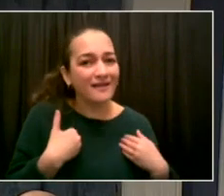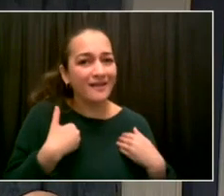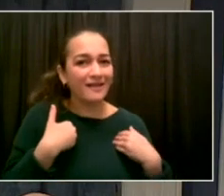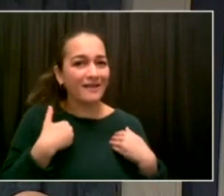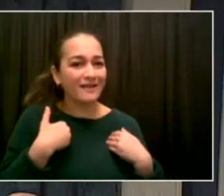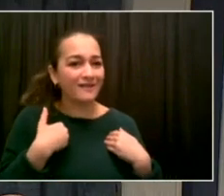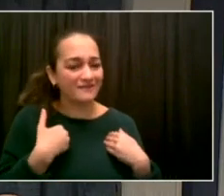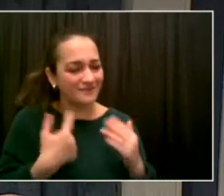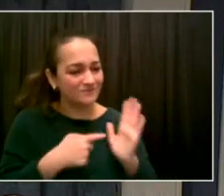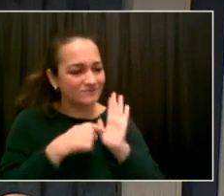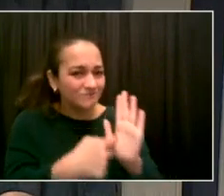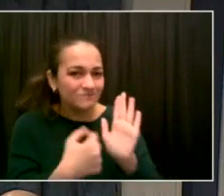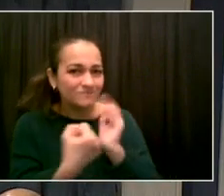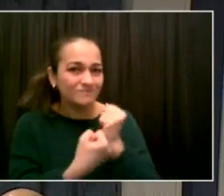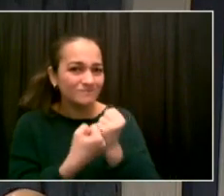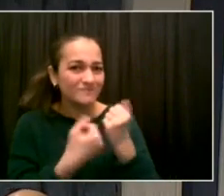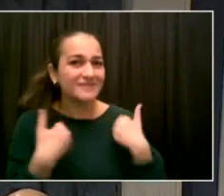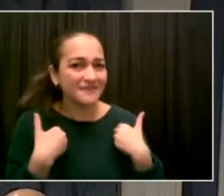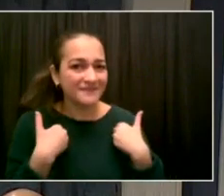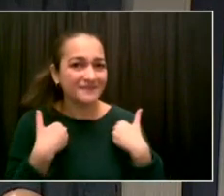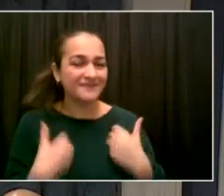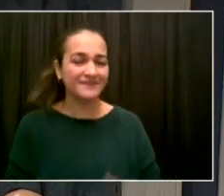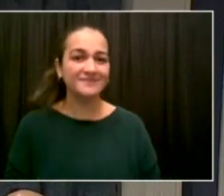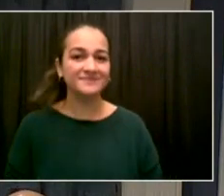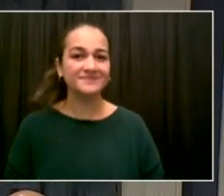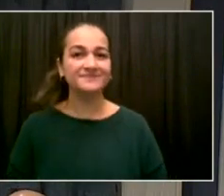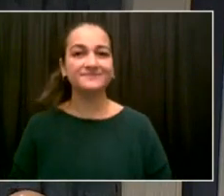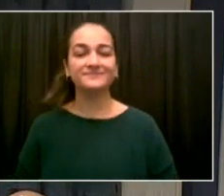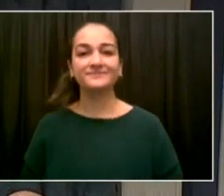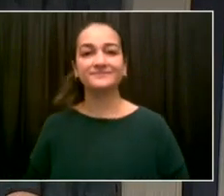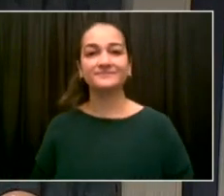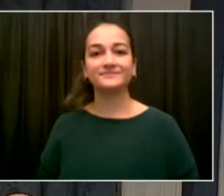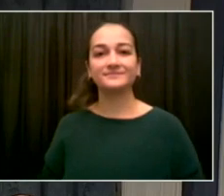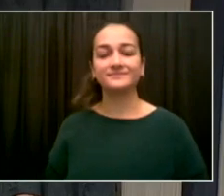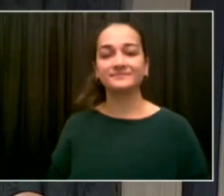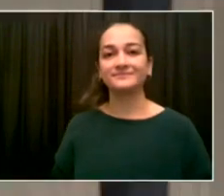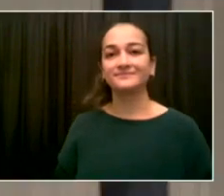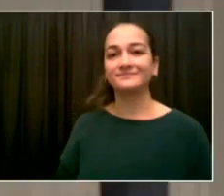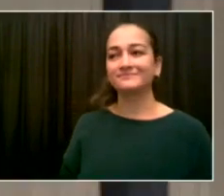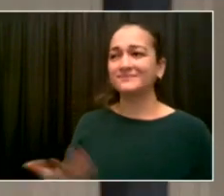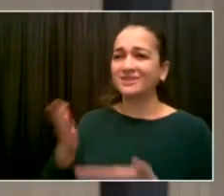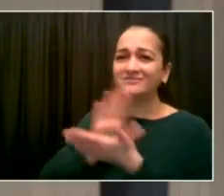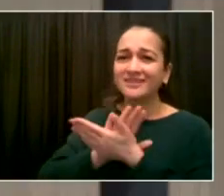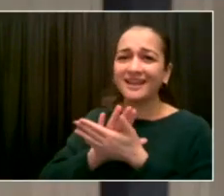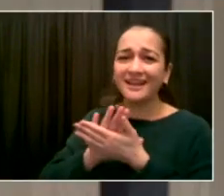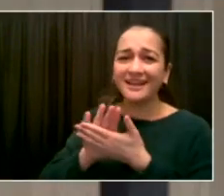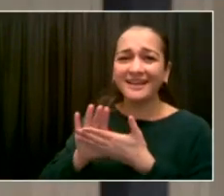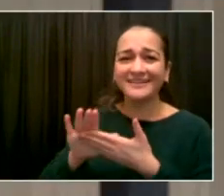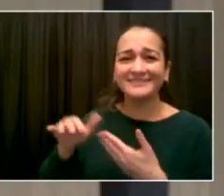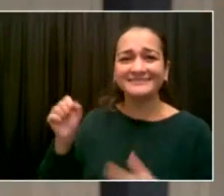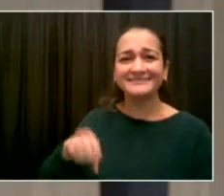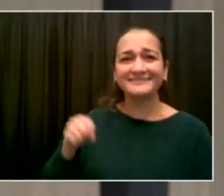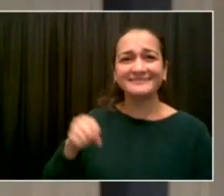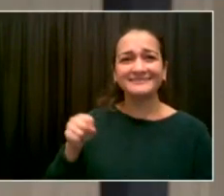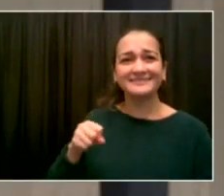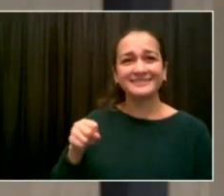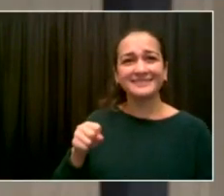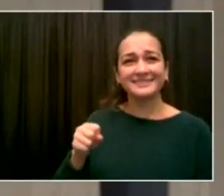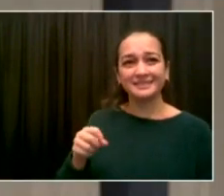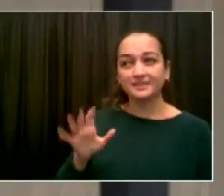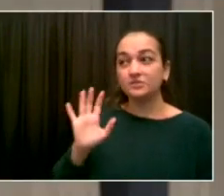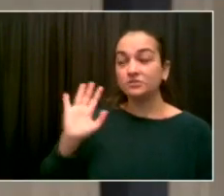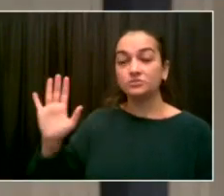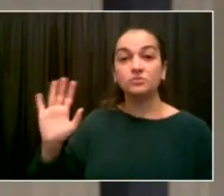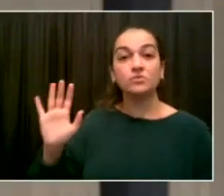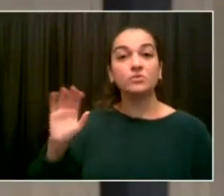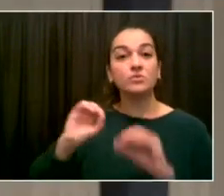have a foundation. Yes, sir. And you're doing good work with that. Tell us a little bit about what you're focused on. Well, my foundation, first off, is the Taj Kitchen Foundation. We're